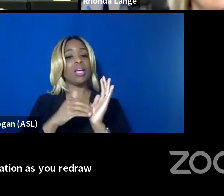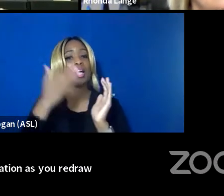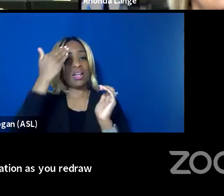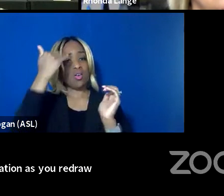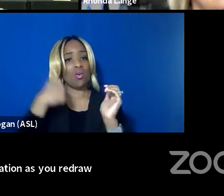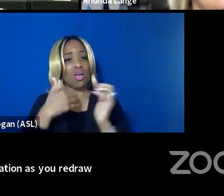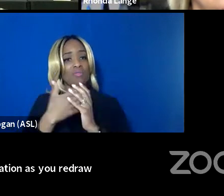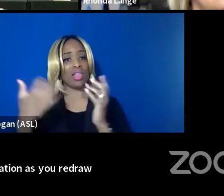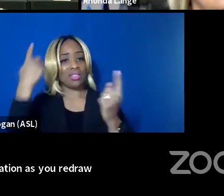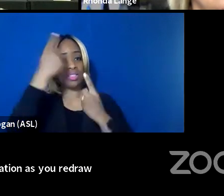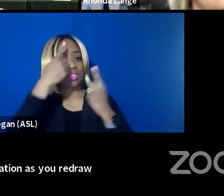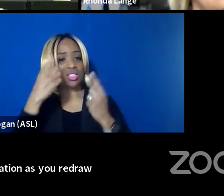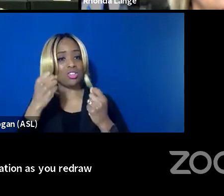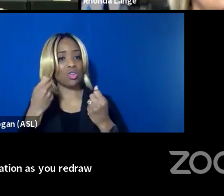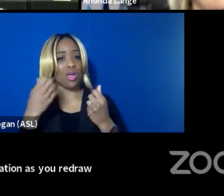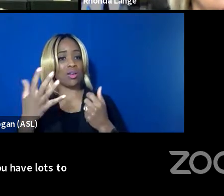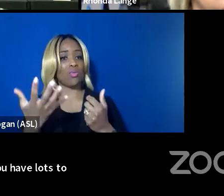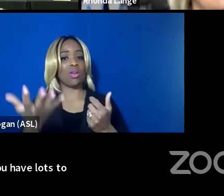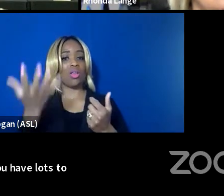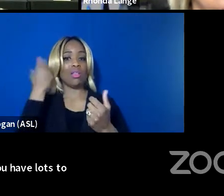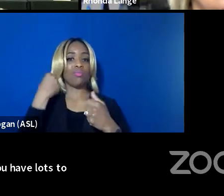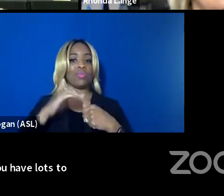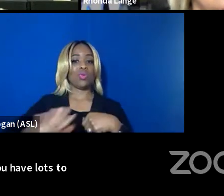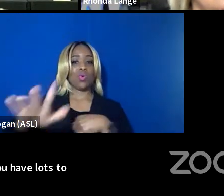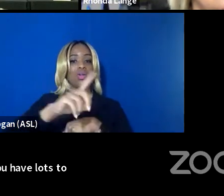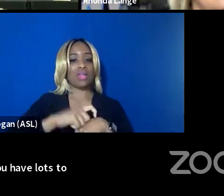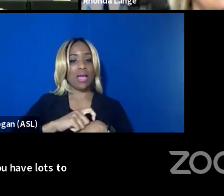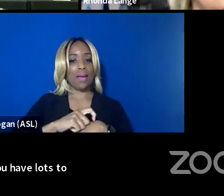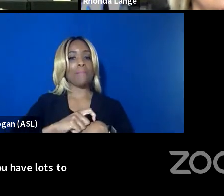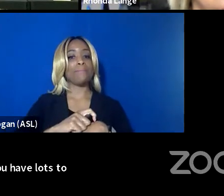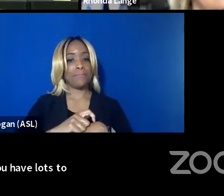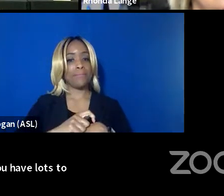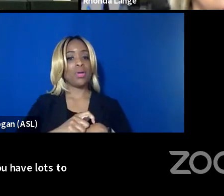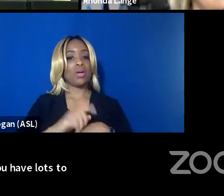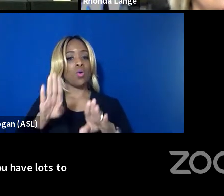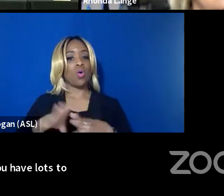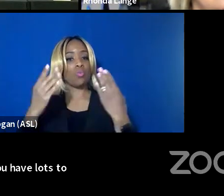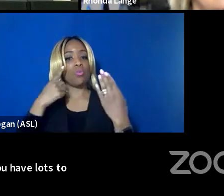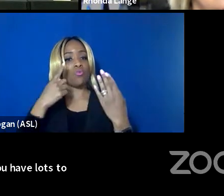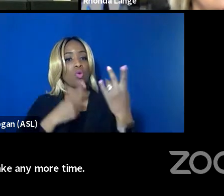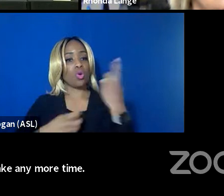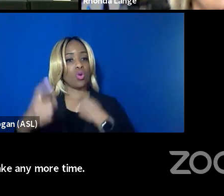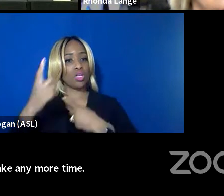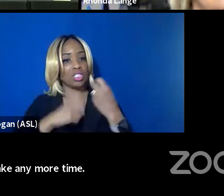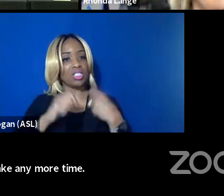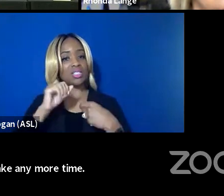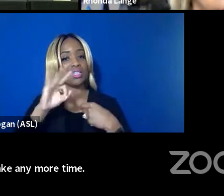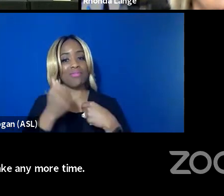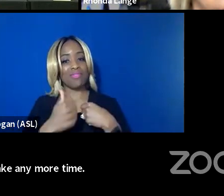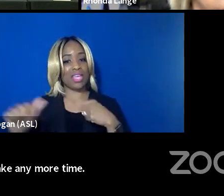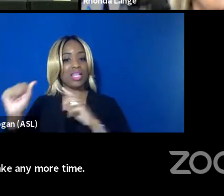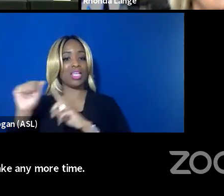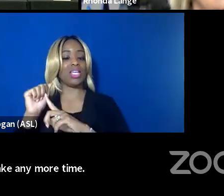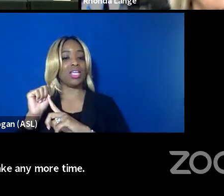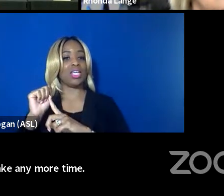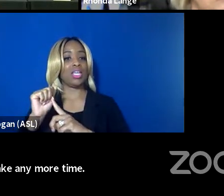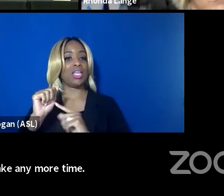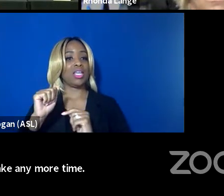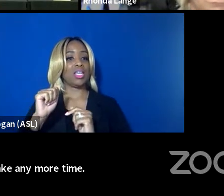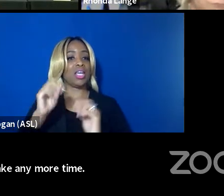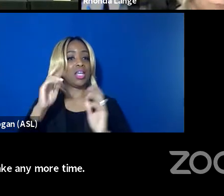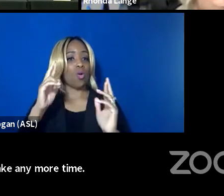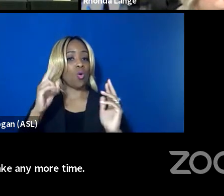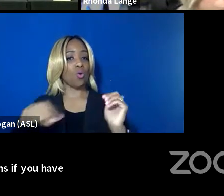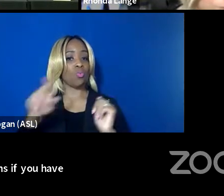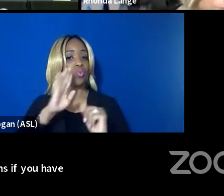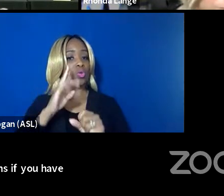lots to consider, so I don't want to take any more time. We are open for questions if you have any, and we hope that you